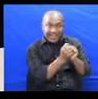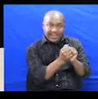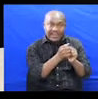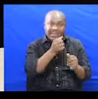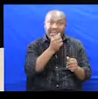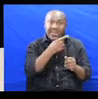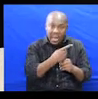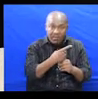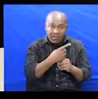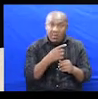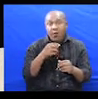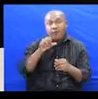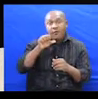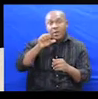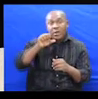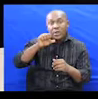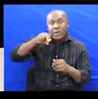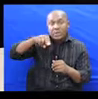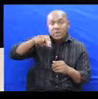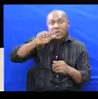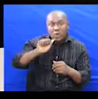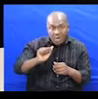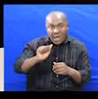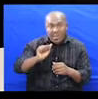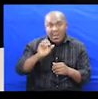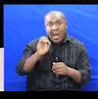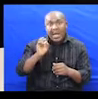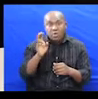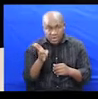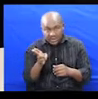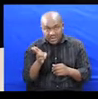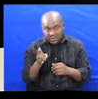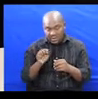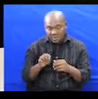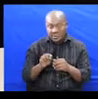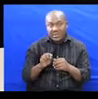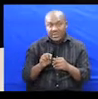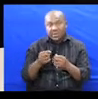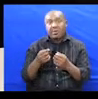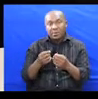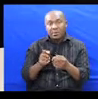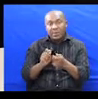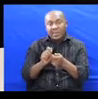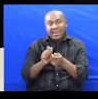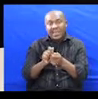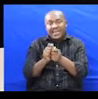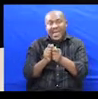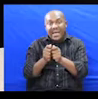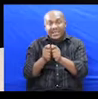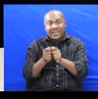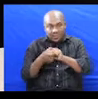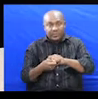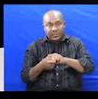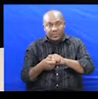sodium hydroxide. That means sodium hydroxide were acting as a solute. This one were dissolved in